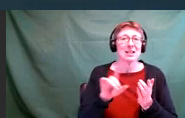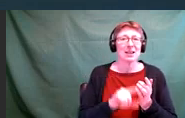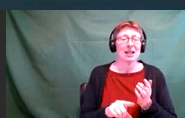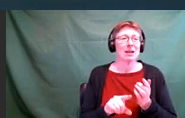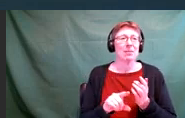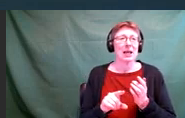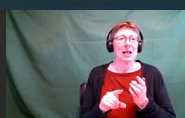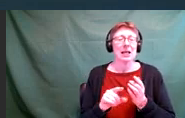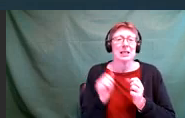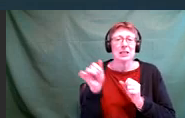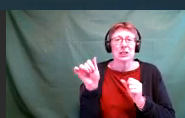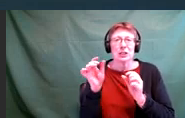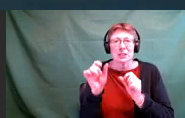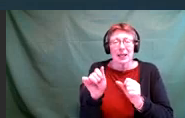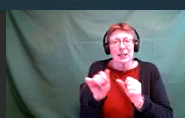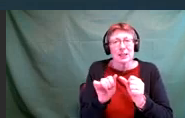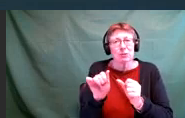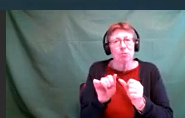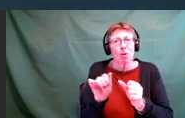small samples.